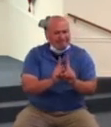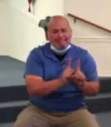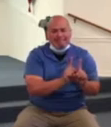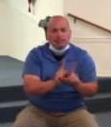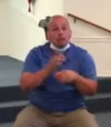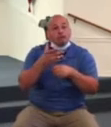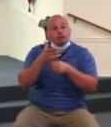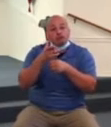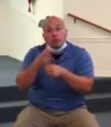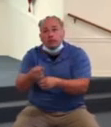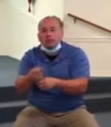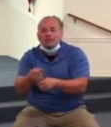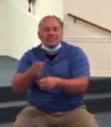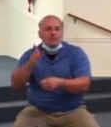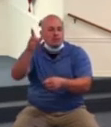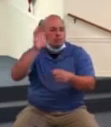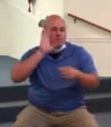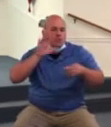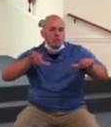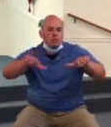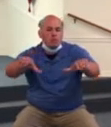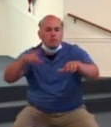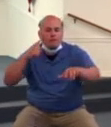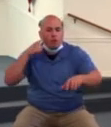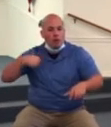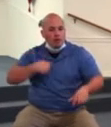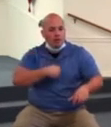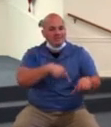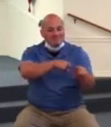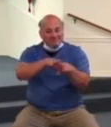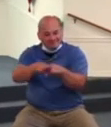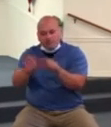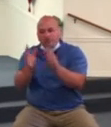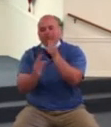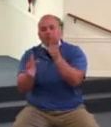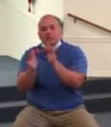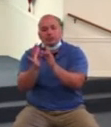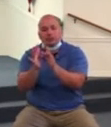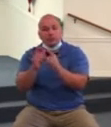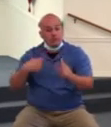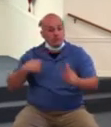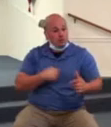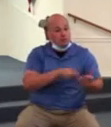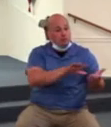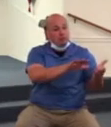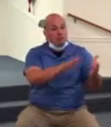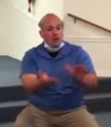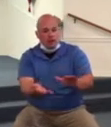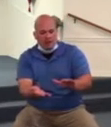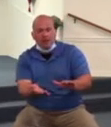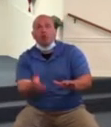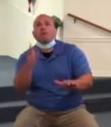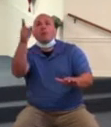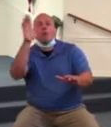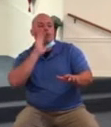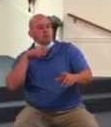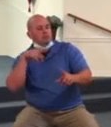end he will do for us what he did for Jesus, that he will raise us from the dead and give us eternal life.